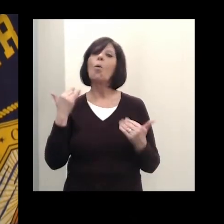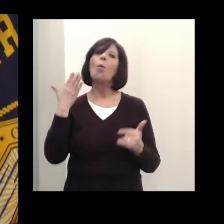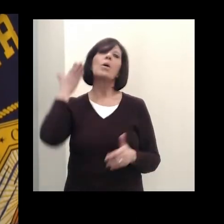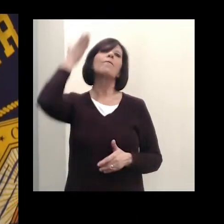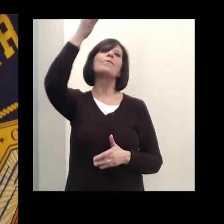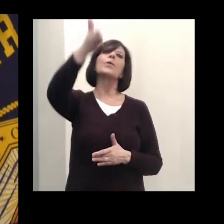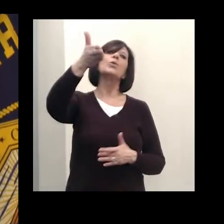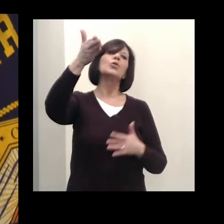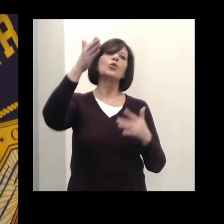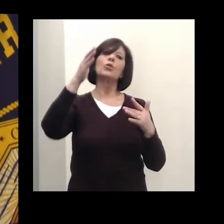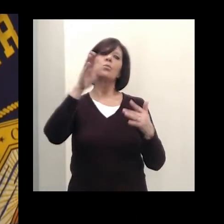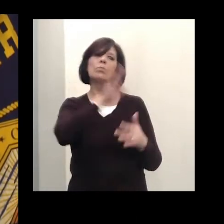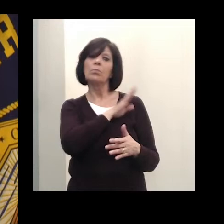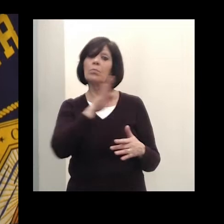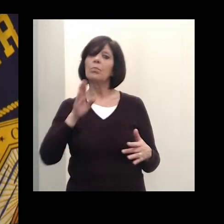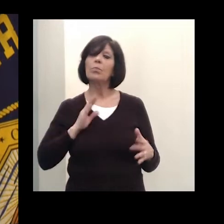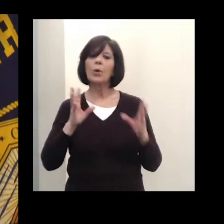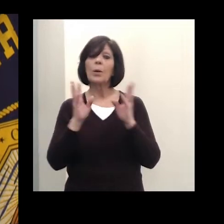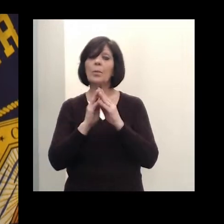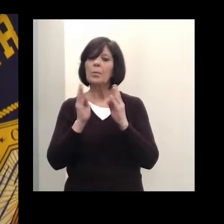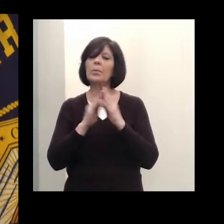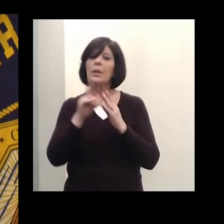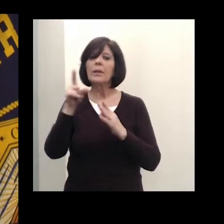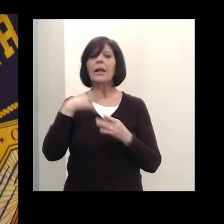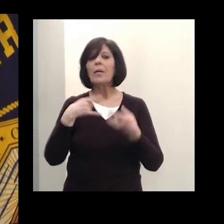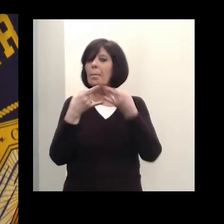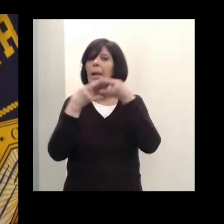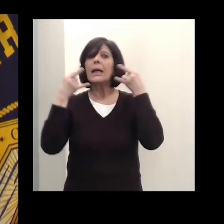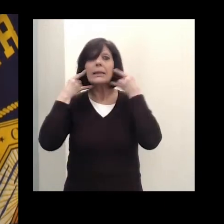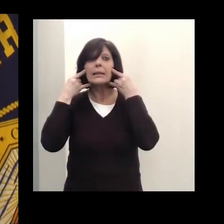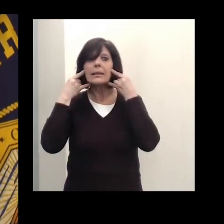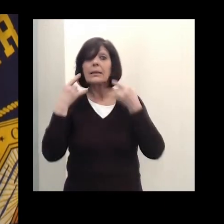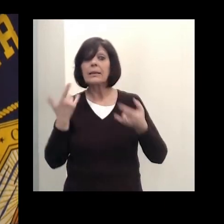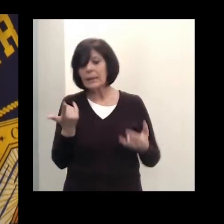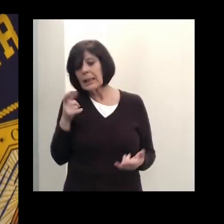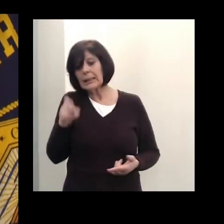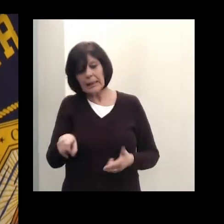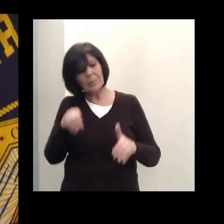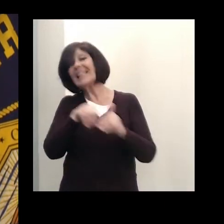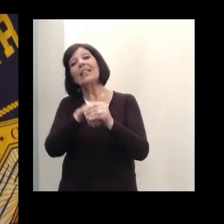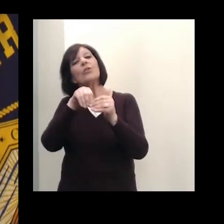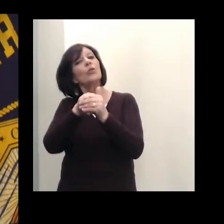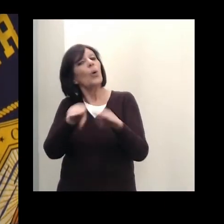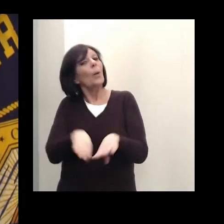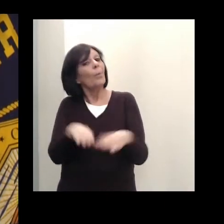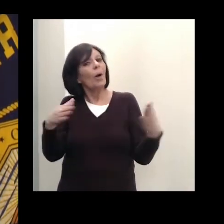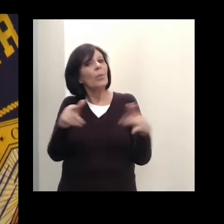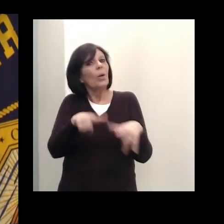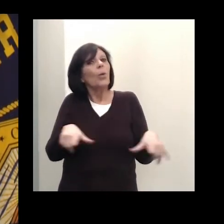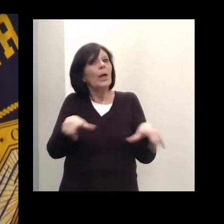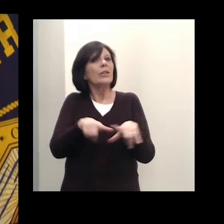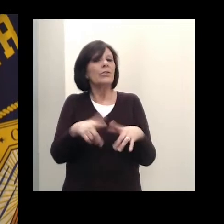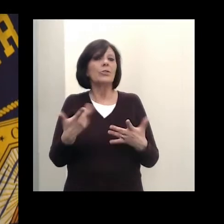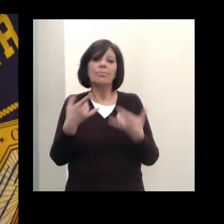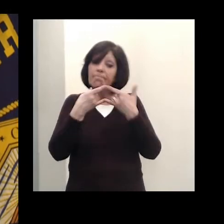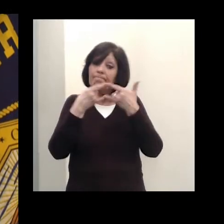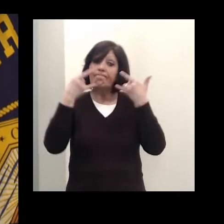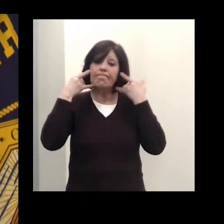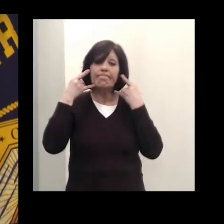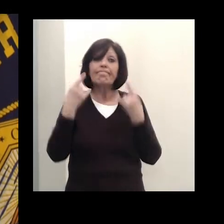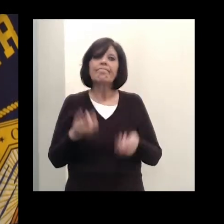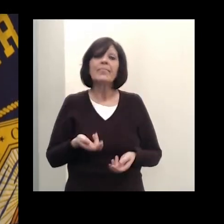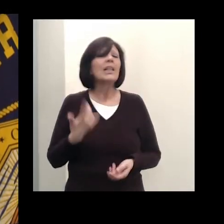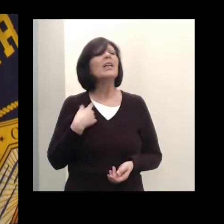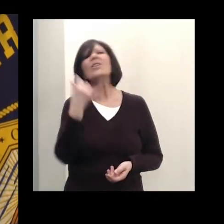Hall, that everyone will be wearing masks, as they need to be in all indoor public locations. It really was silly in